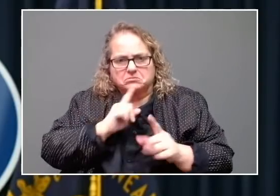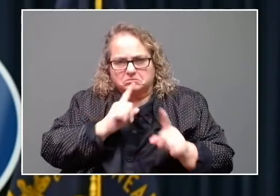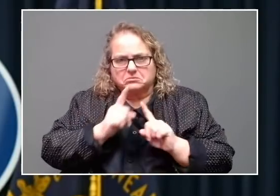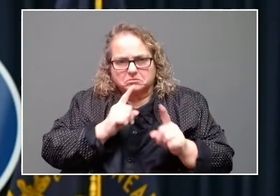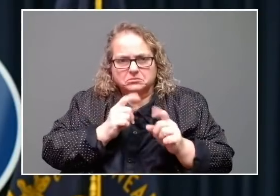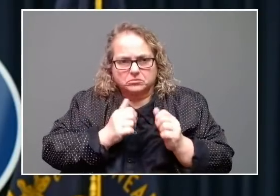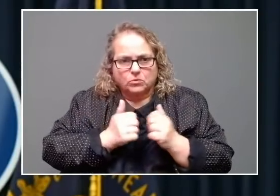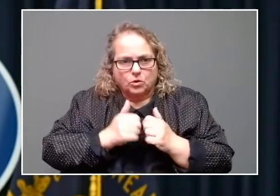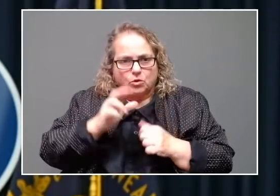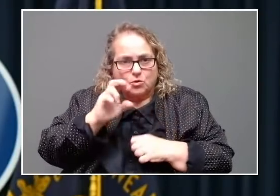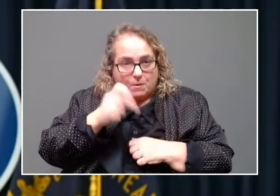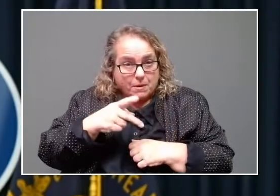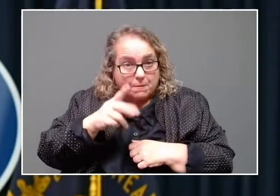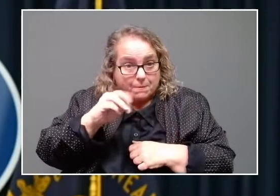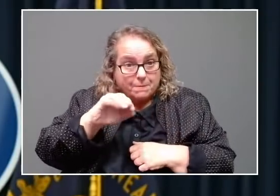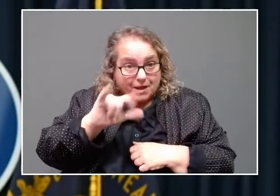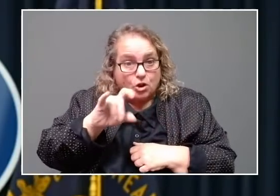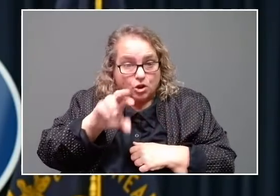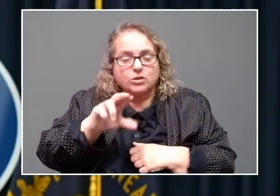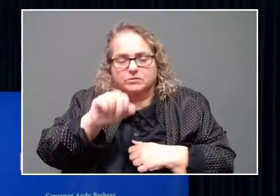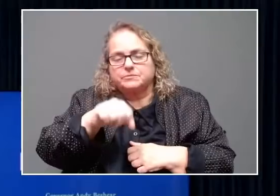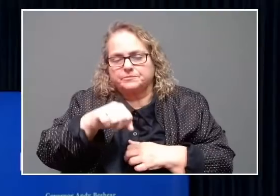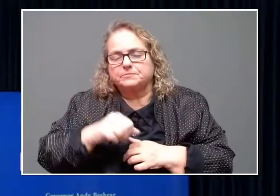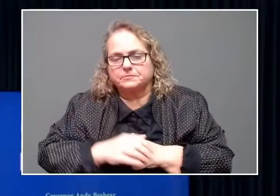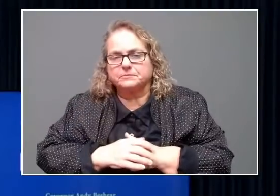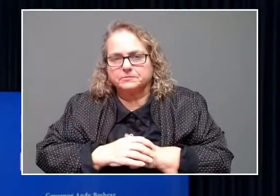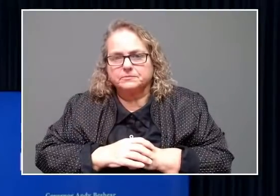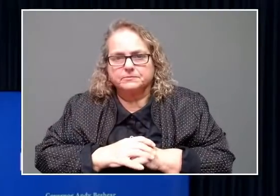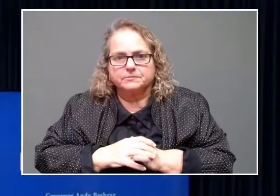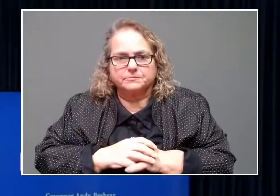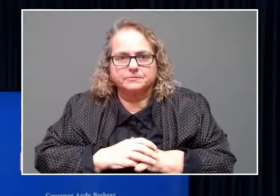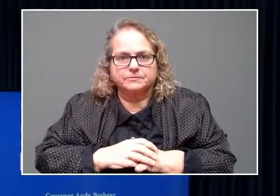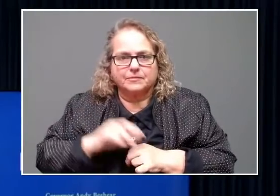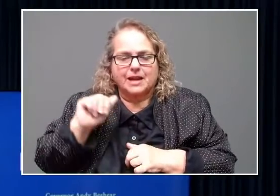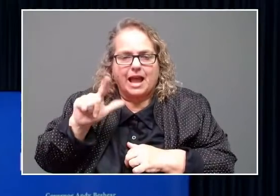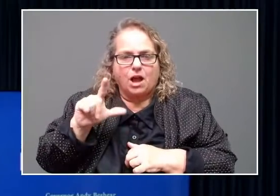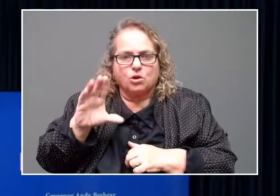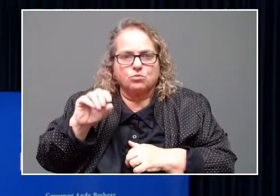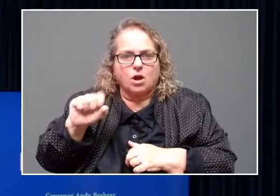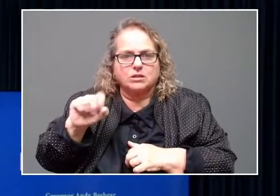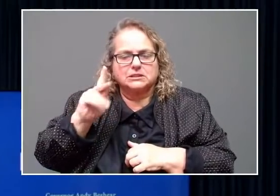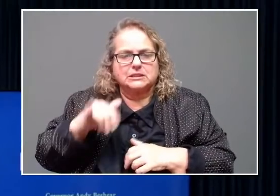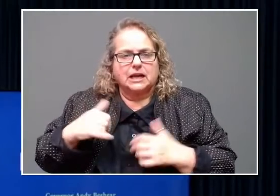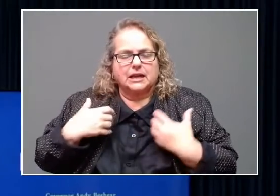Representative Miller? Yep. About. Al Cross, Kentucky Health News.